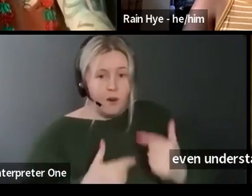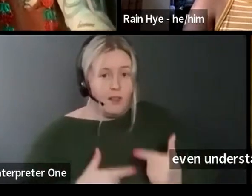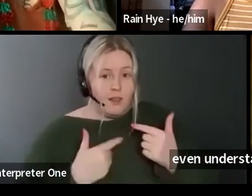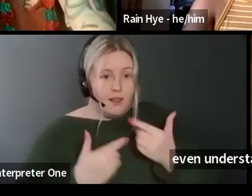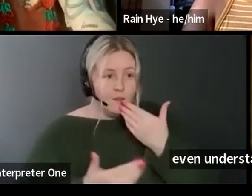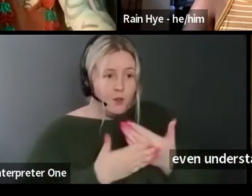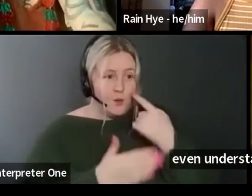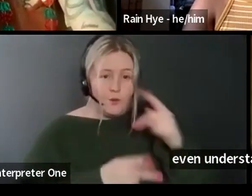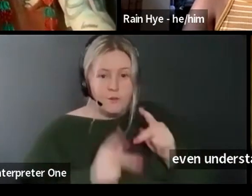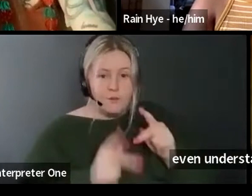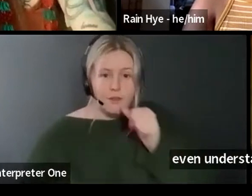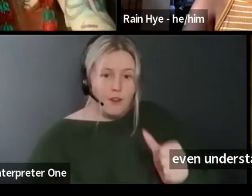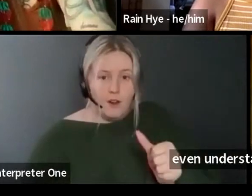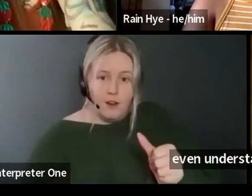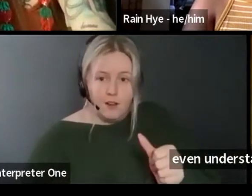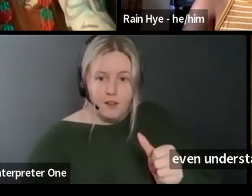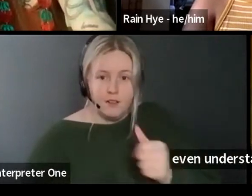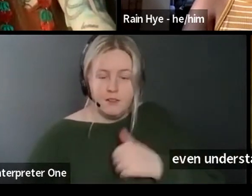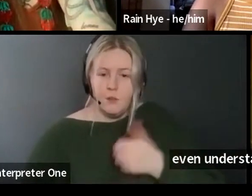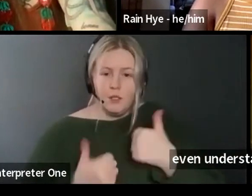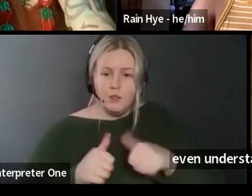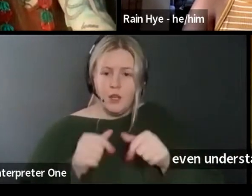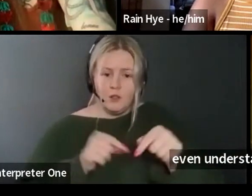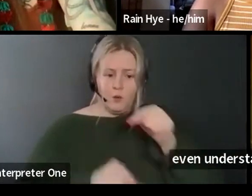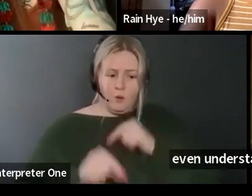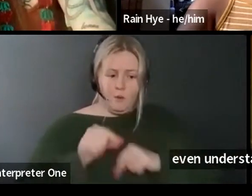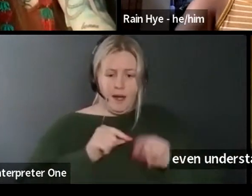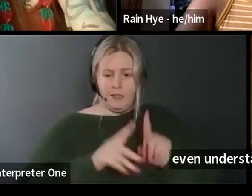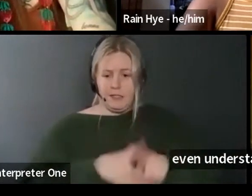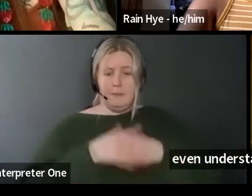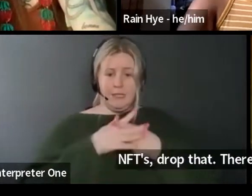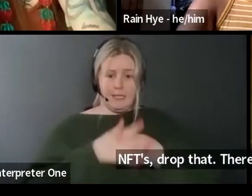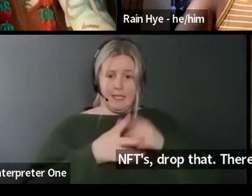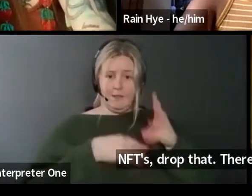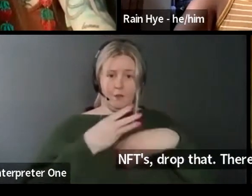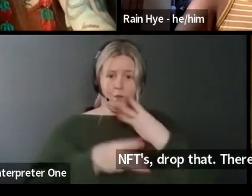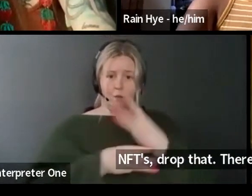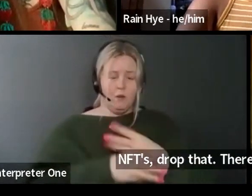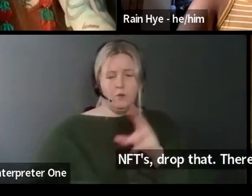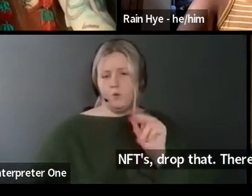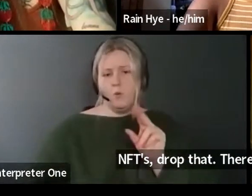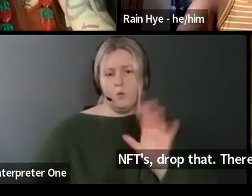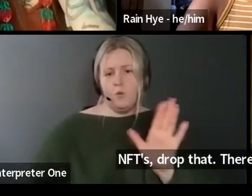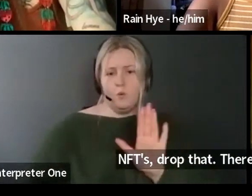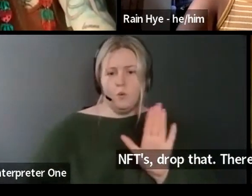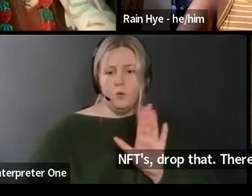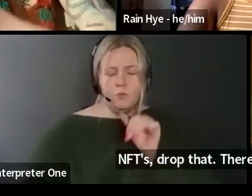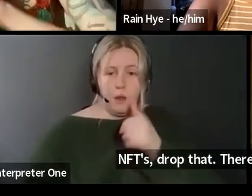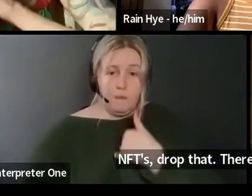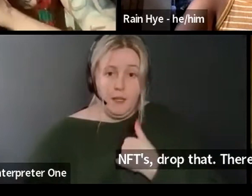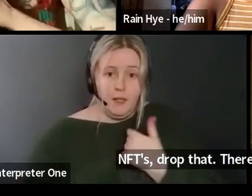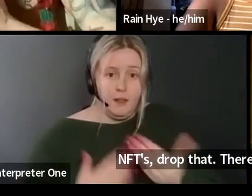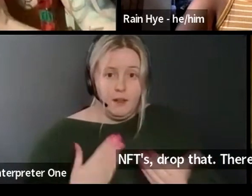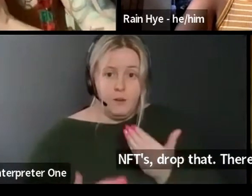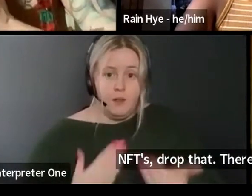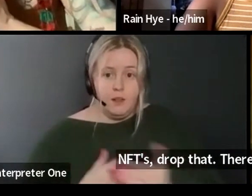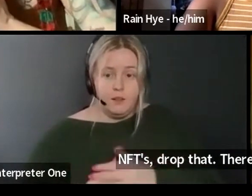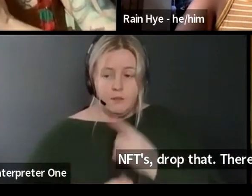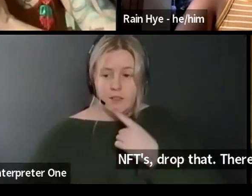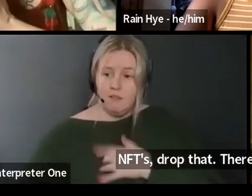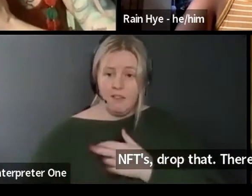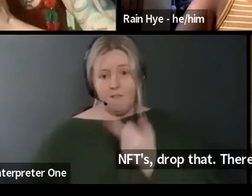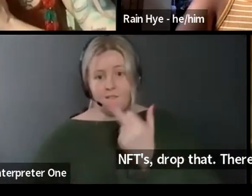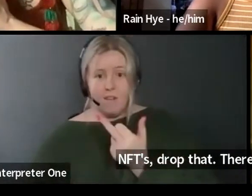We're not trying to bring you back to basics or whatever. We're not these kind of people. Me, anyways. I'm not saying fuck